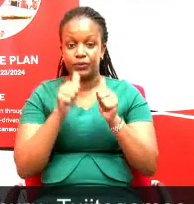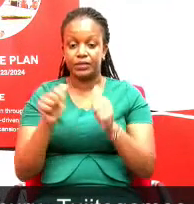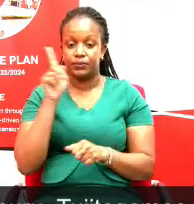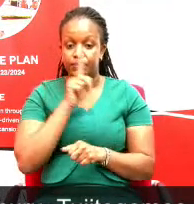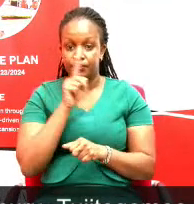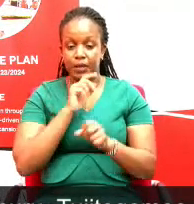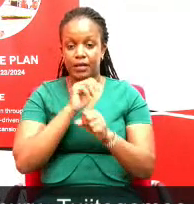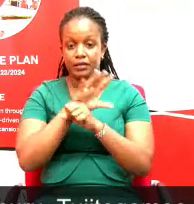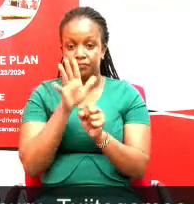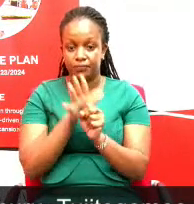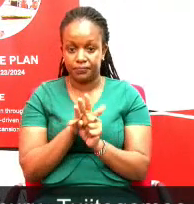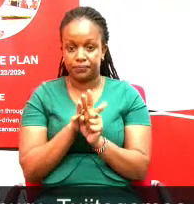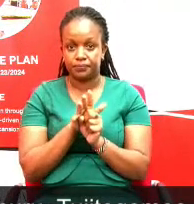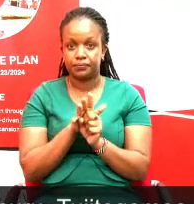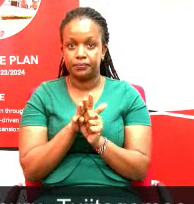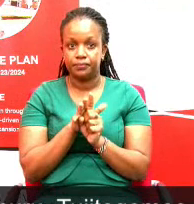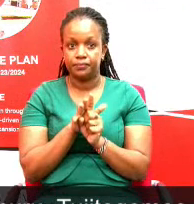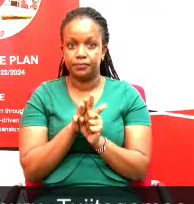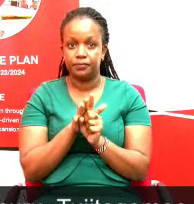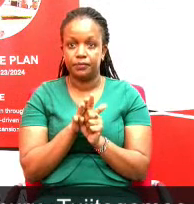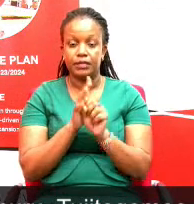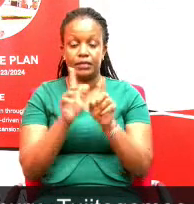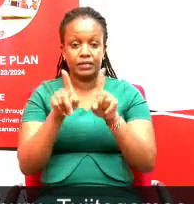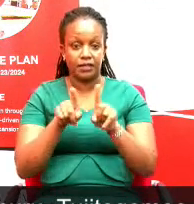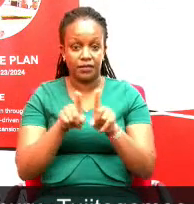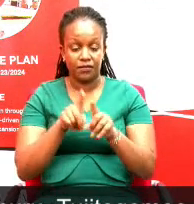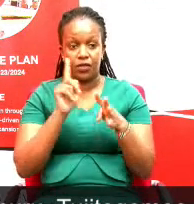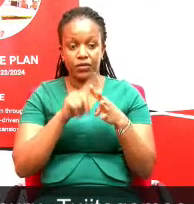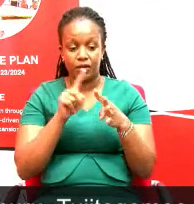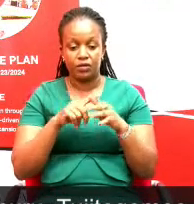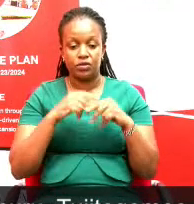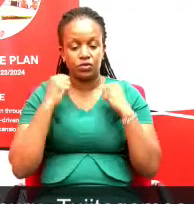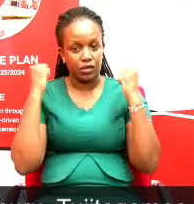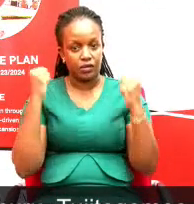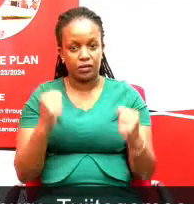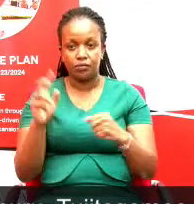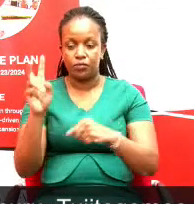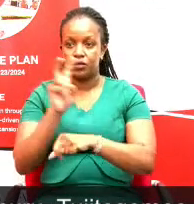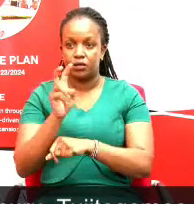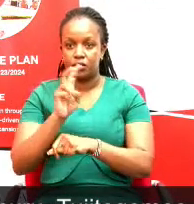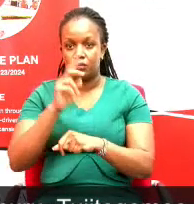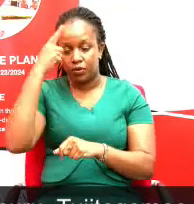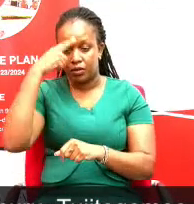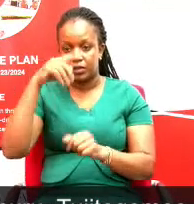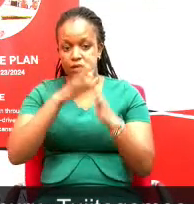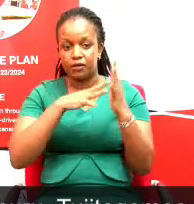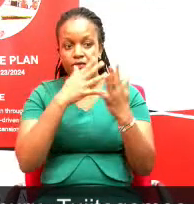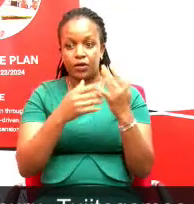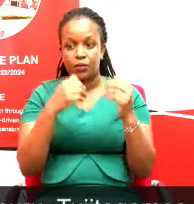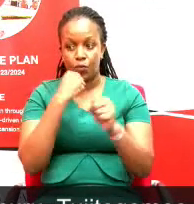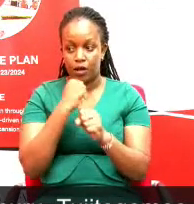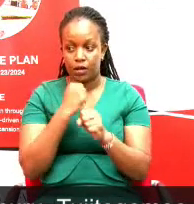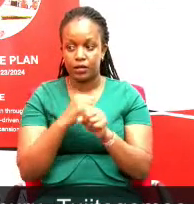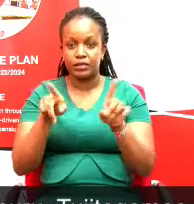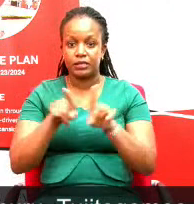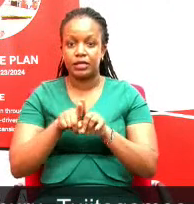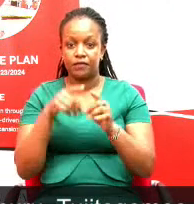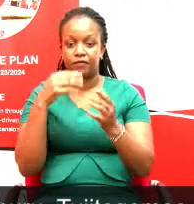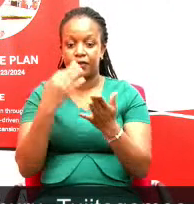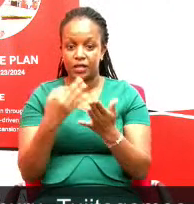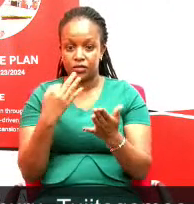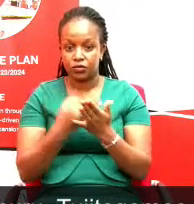the state of COVID-19 pandemic. And fourthly, strengthening the monetary policy framework and the financial